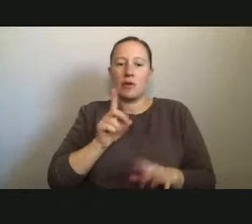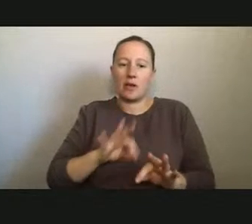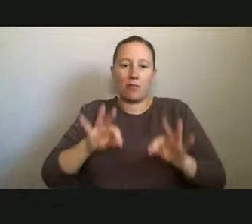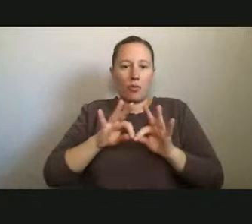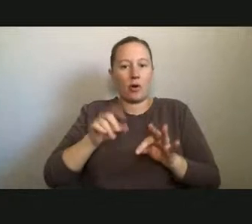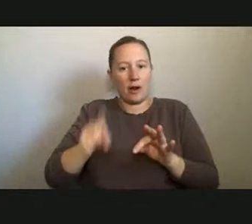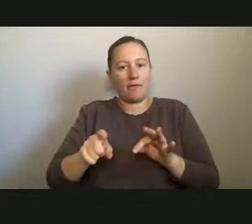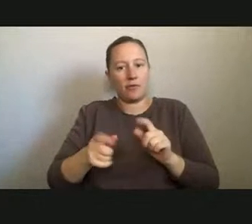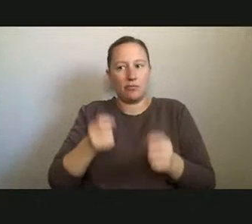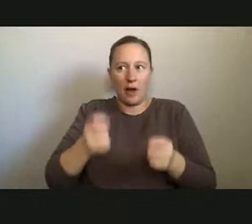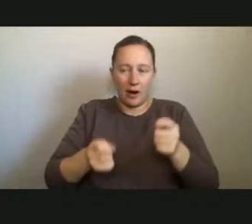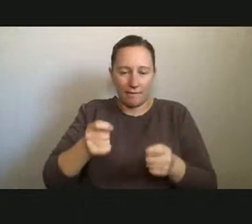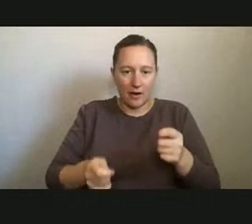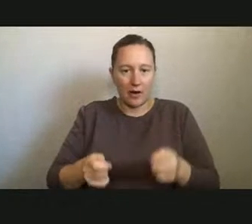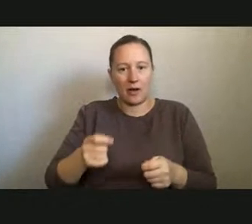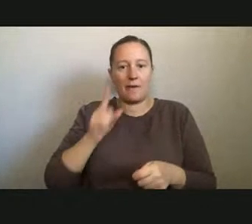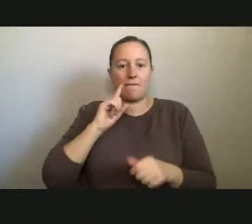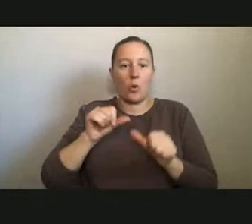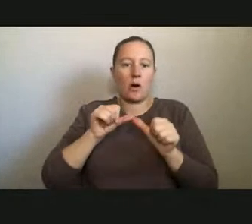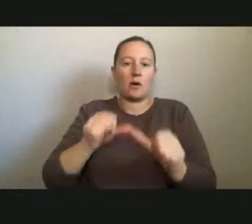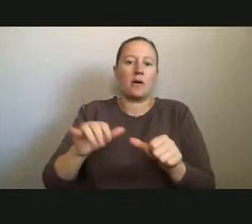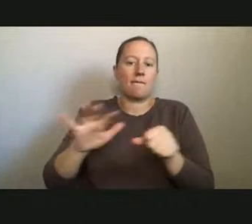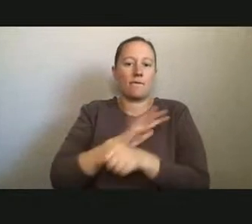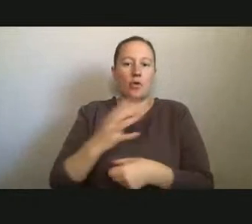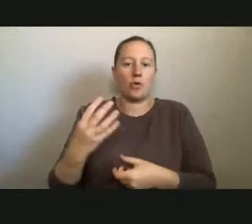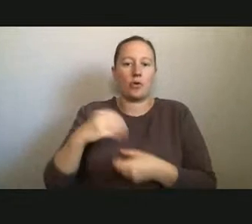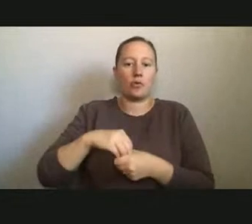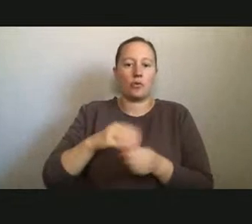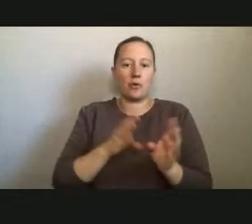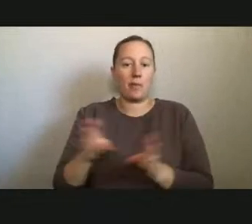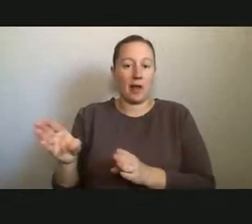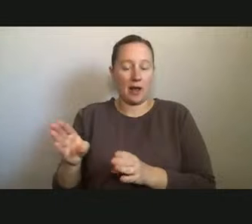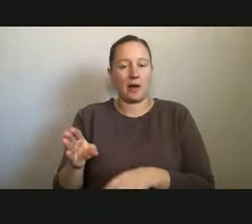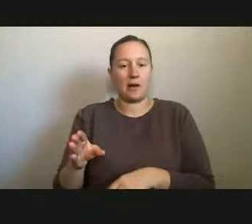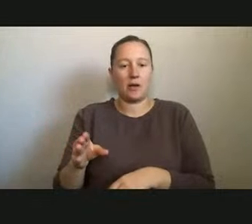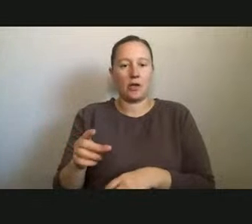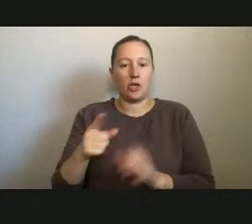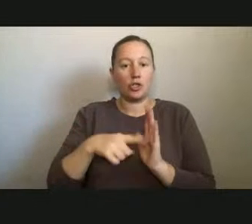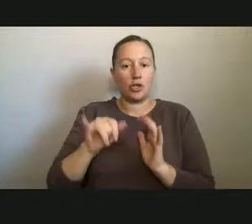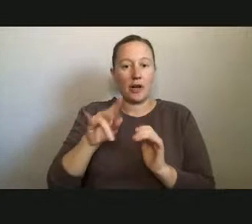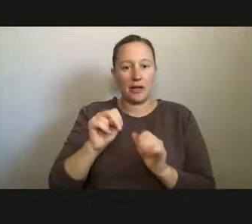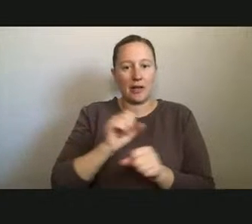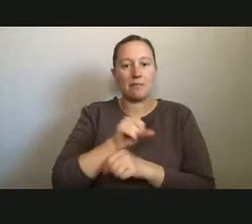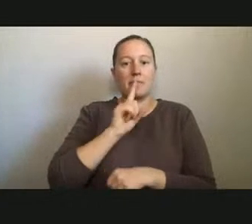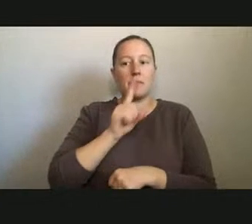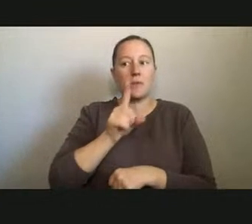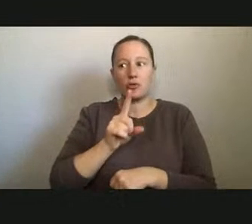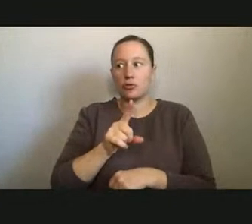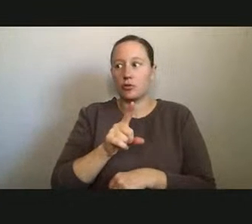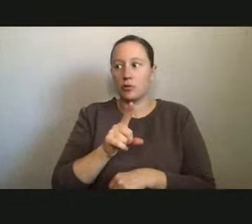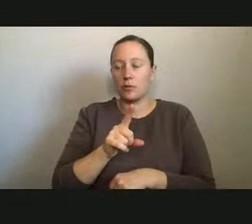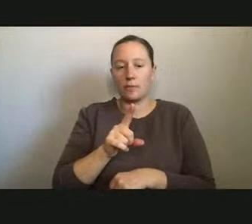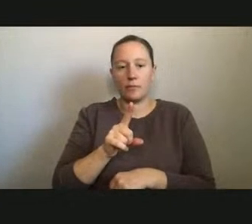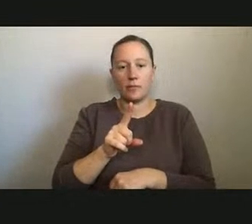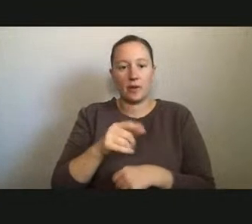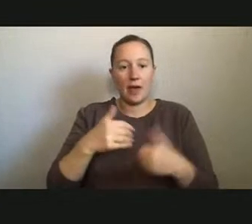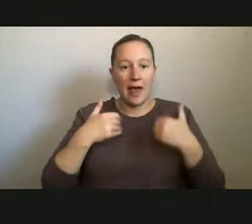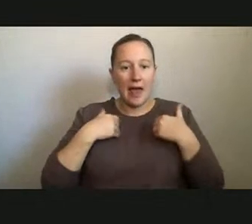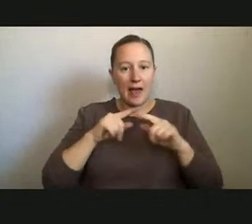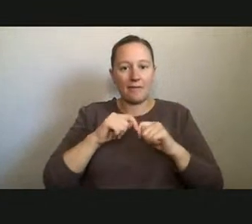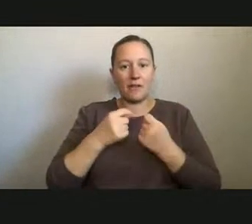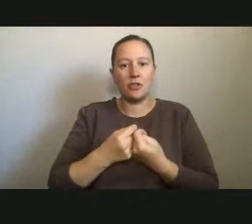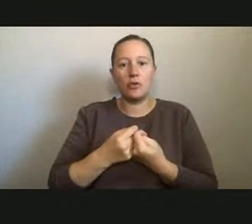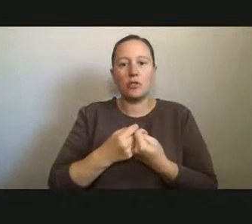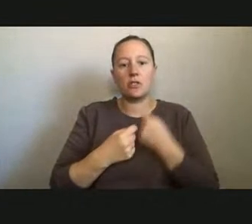a successful inclusion plan, is checking in and seeing how you're doing periodically. Are you having team meetings on